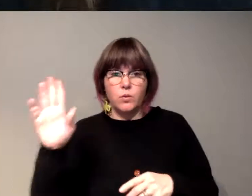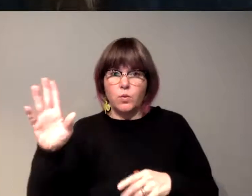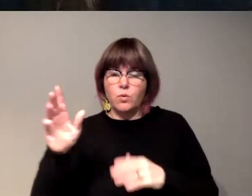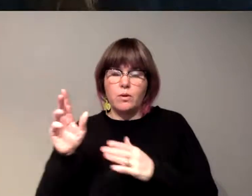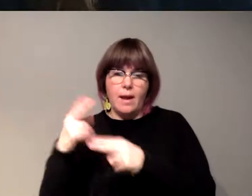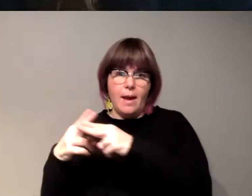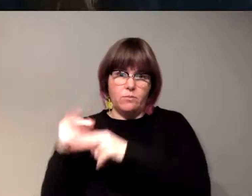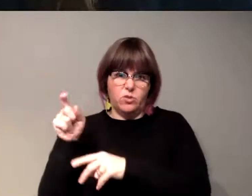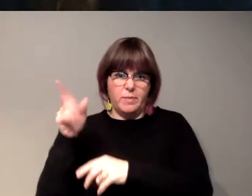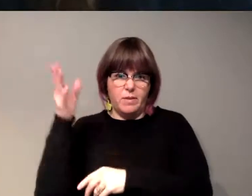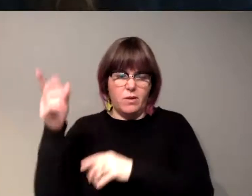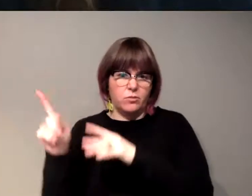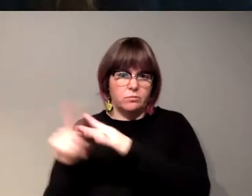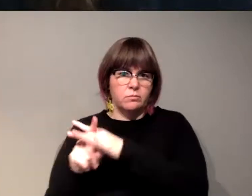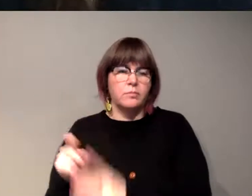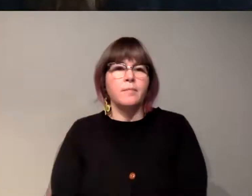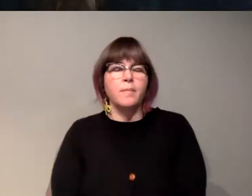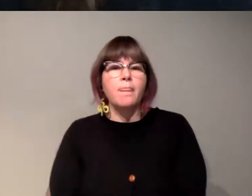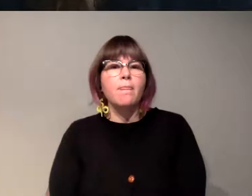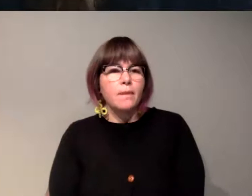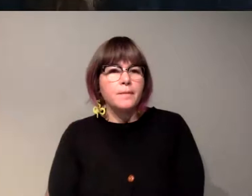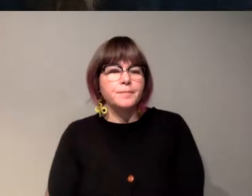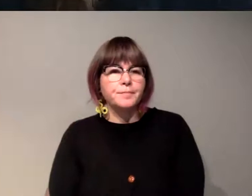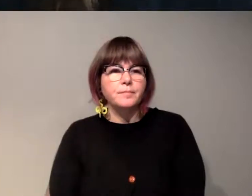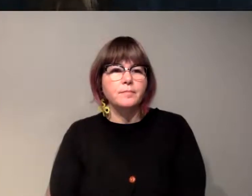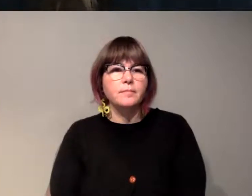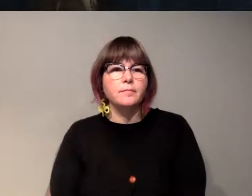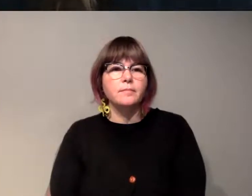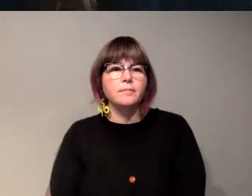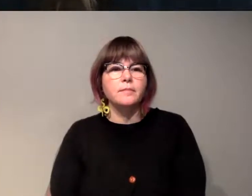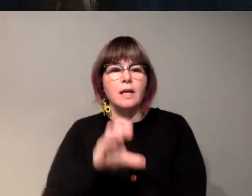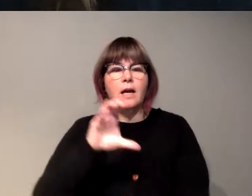name, because that will show. And the site for the classroom is